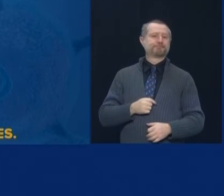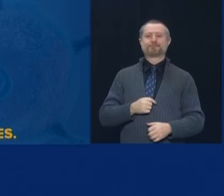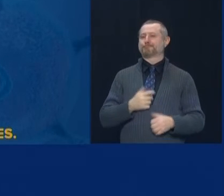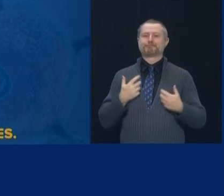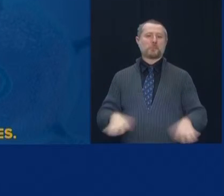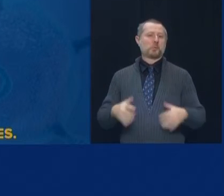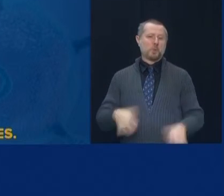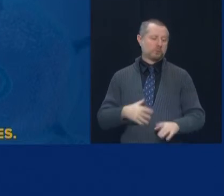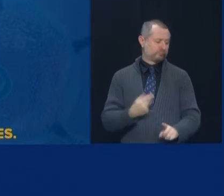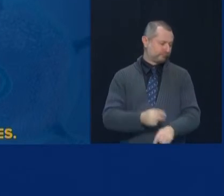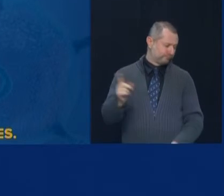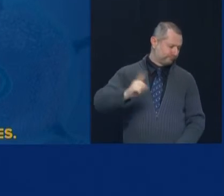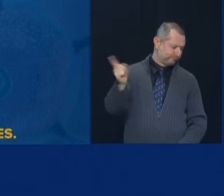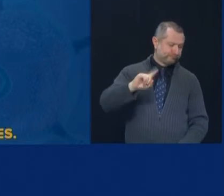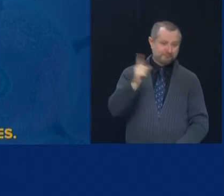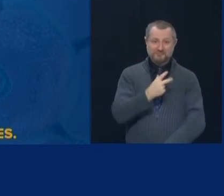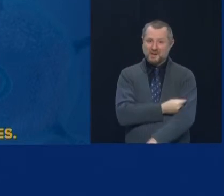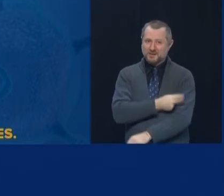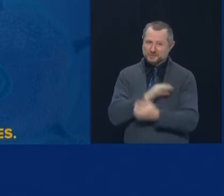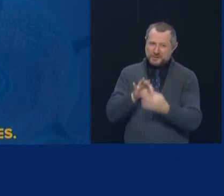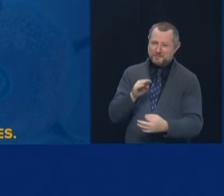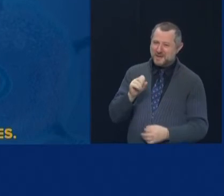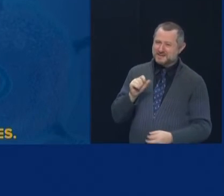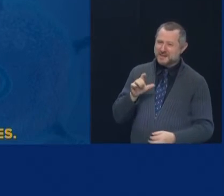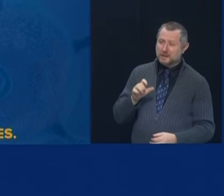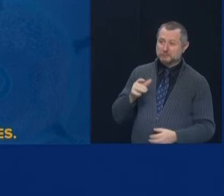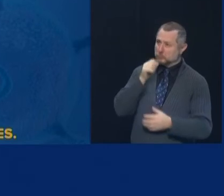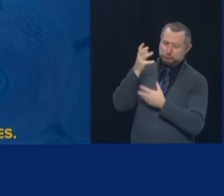for measles. There's a whole